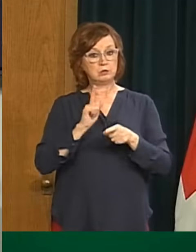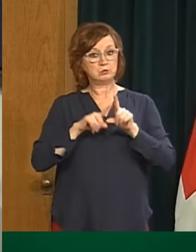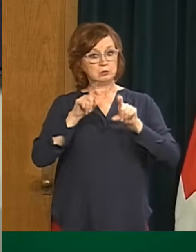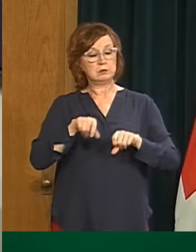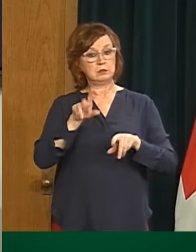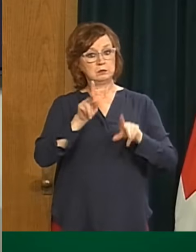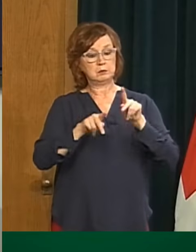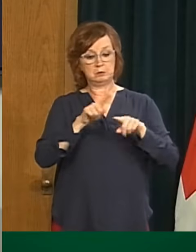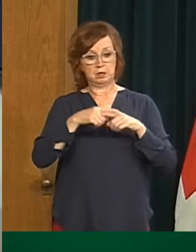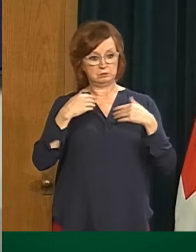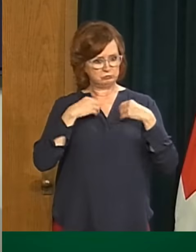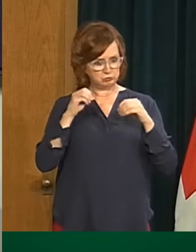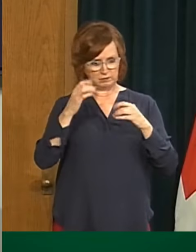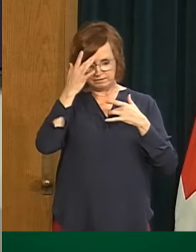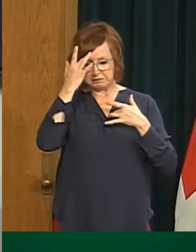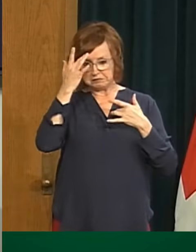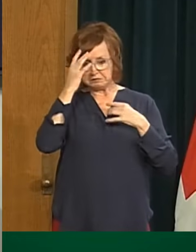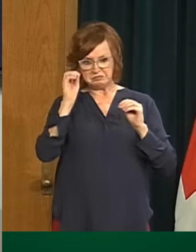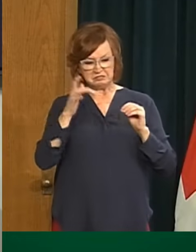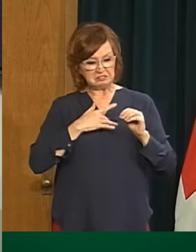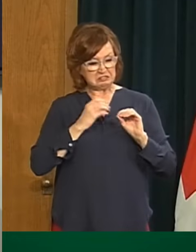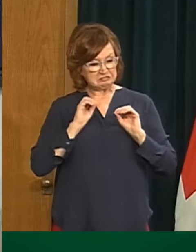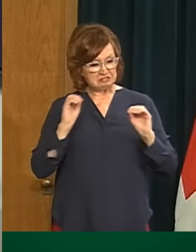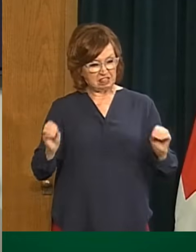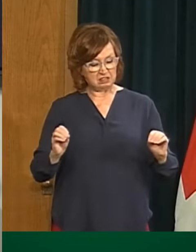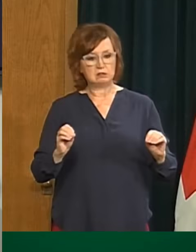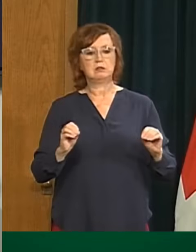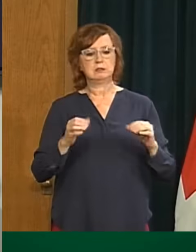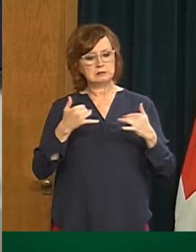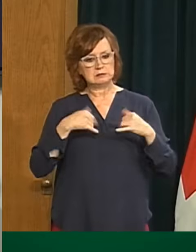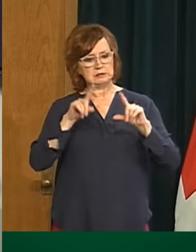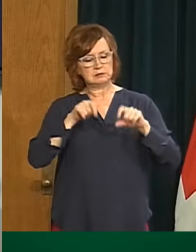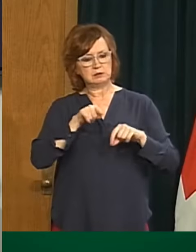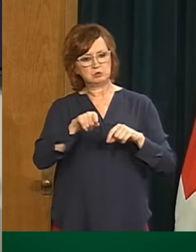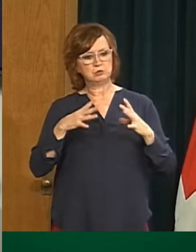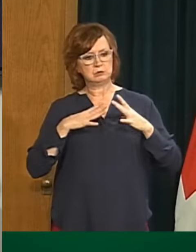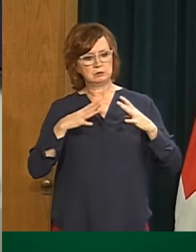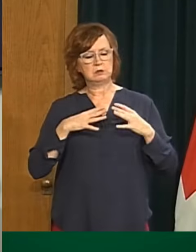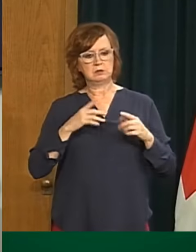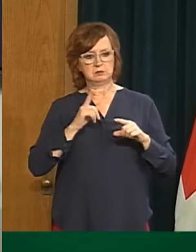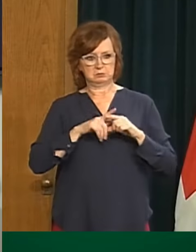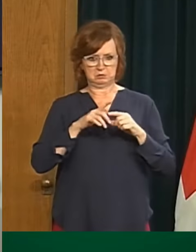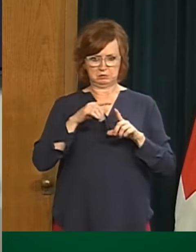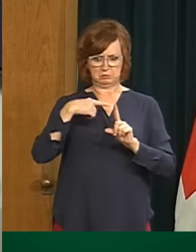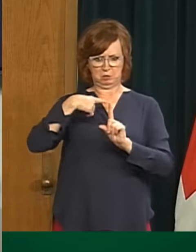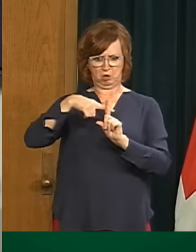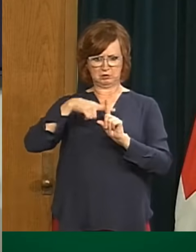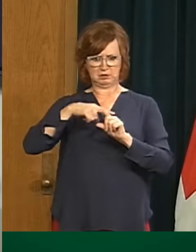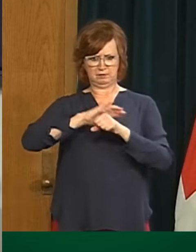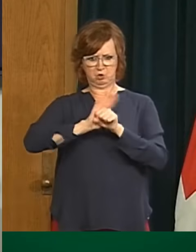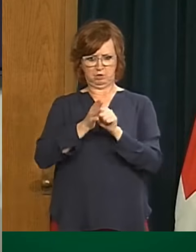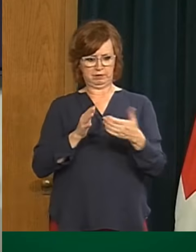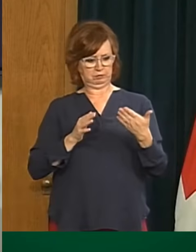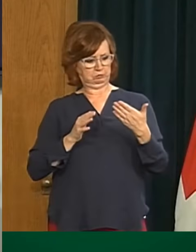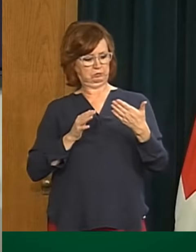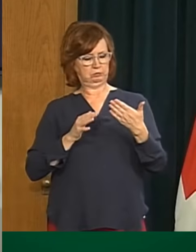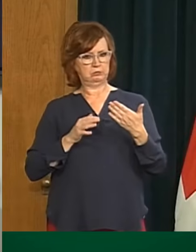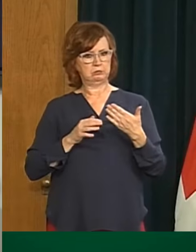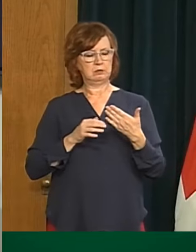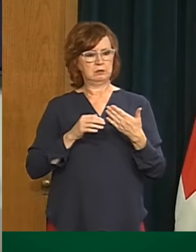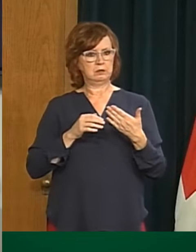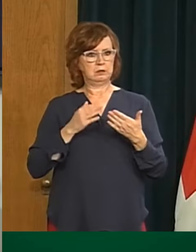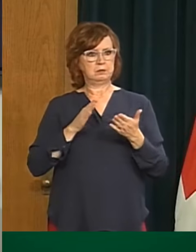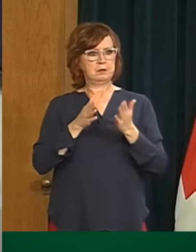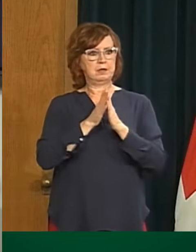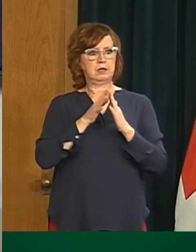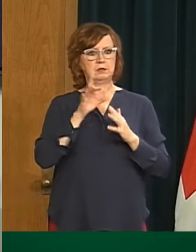vulnerable communities, both in long-term care, our staff and our patients with future testing, as well as some of the expanded testing criteria. So I'll just turn